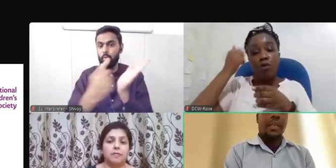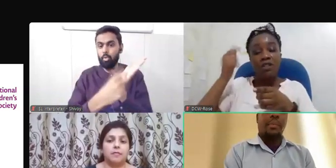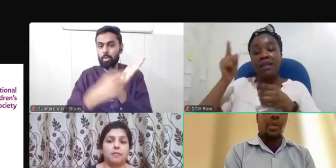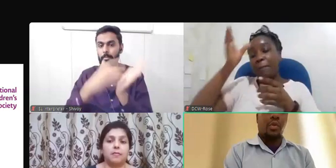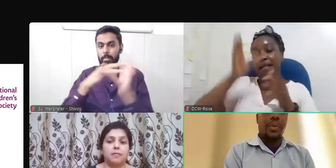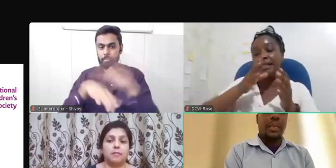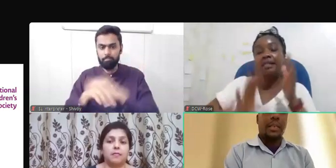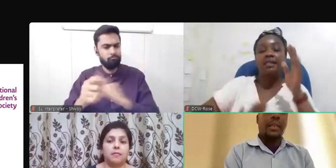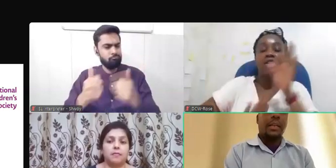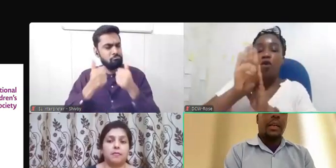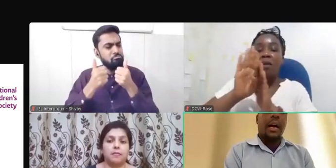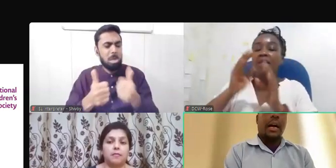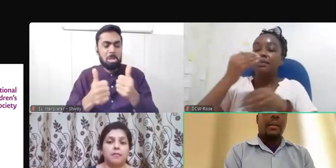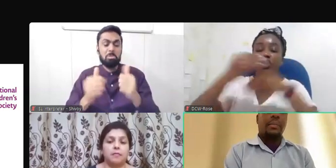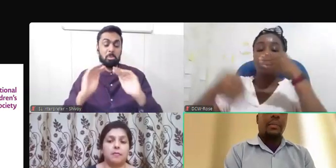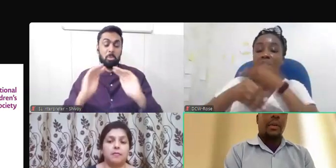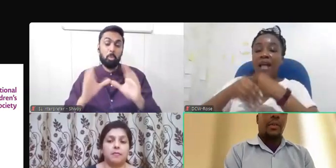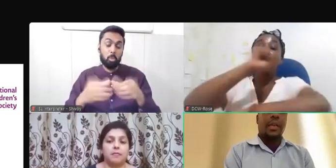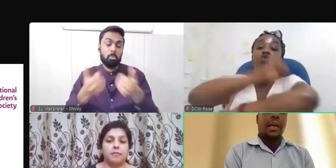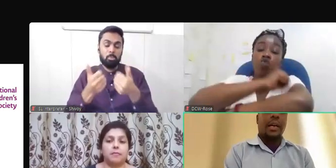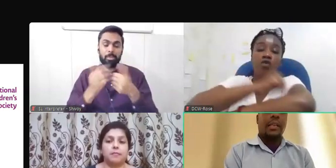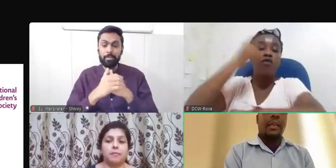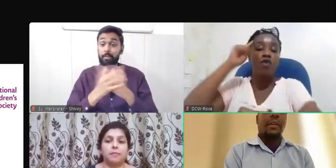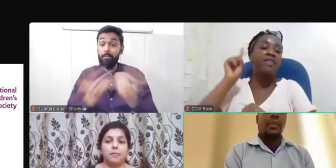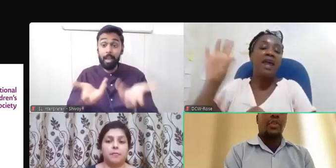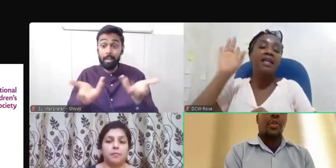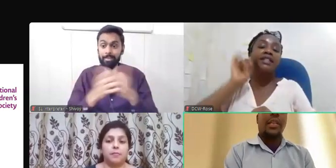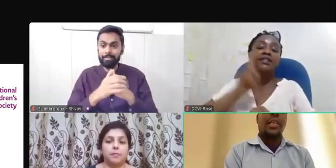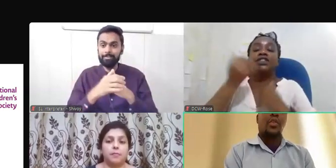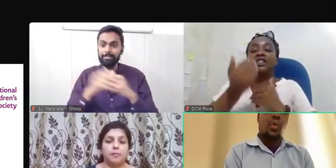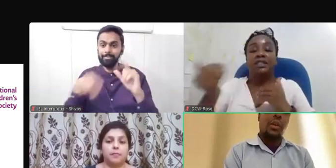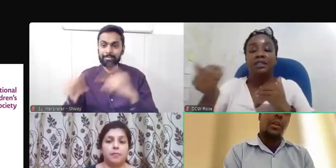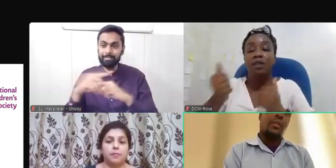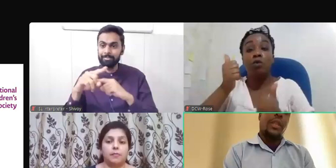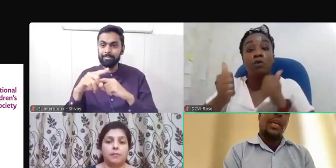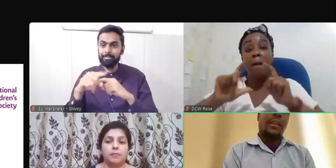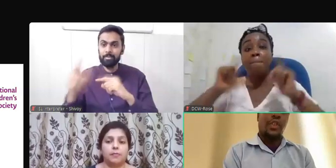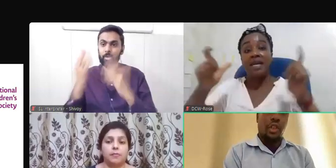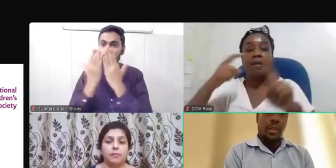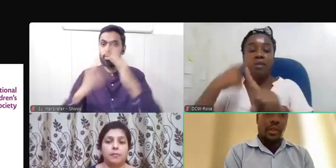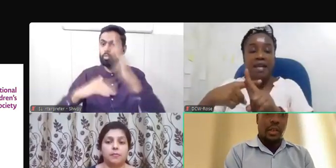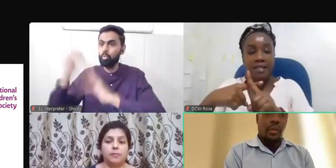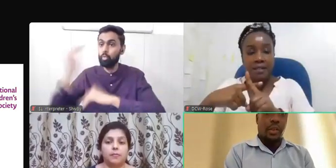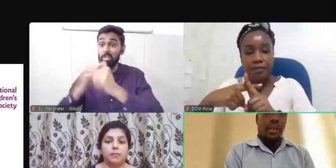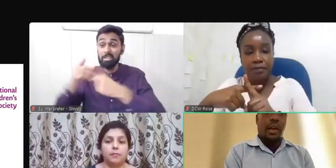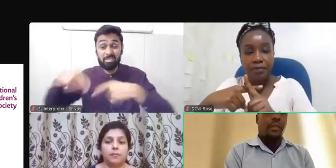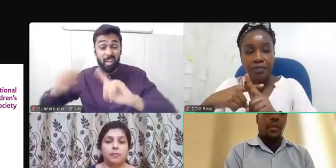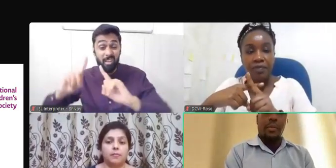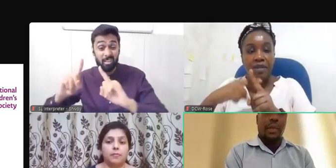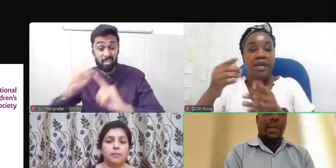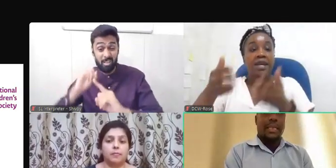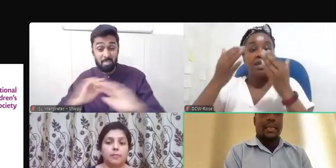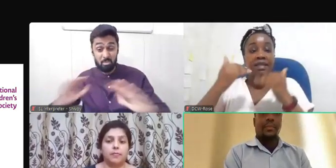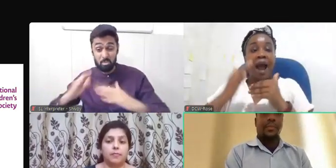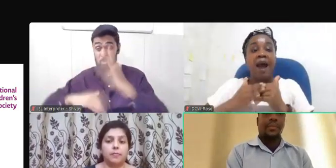the best support groups because they even have constructed a school for their deaf children, which is a very